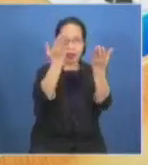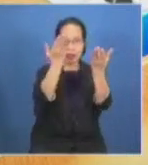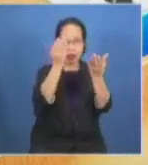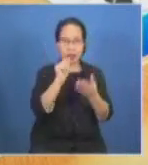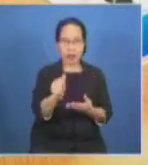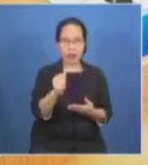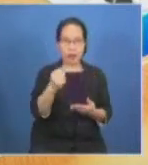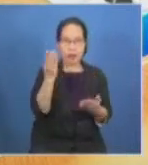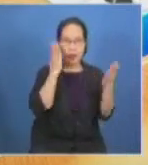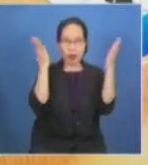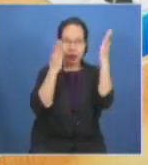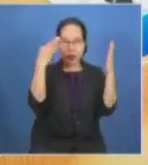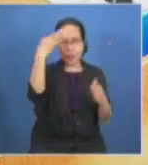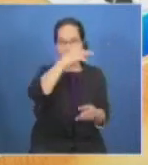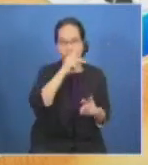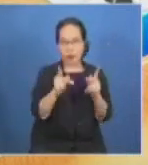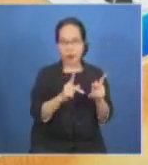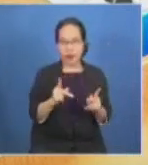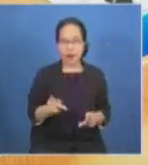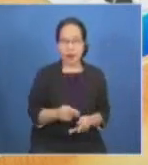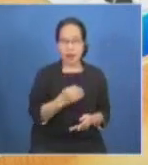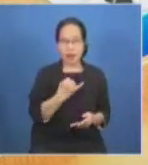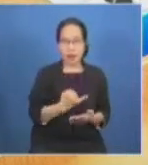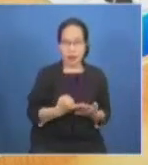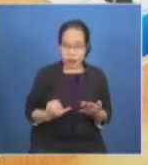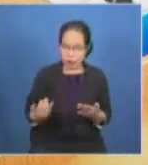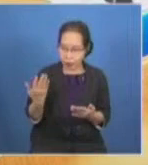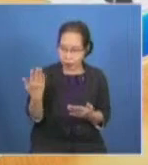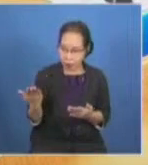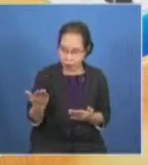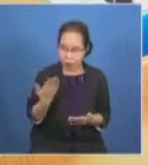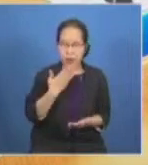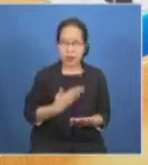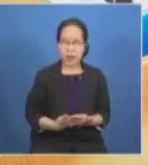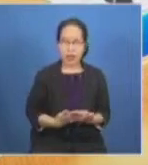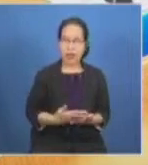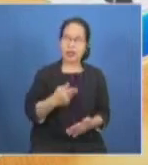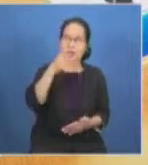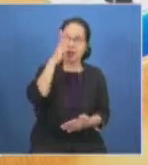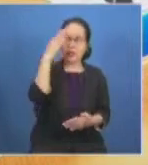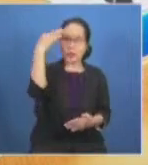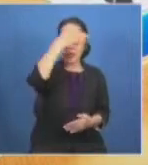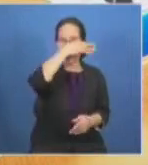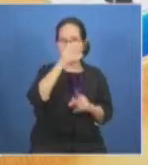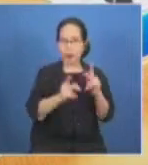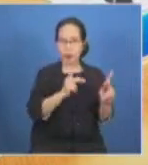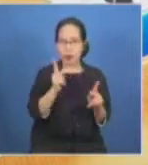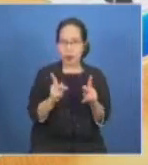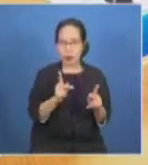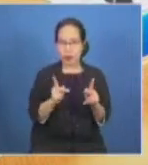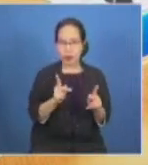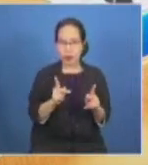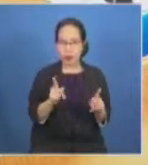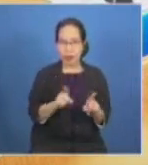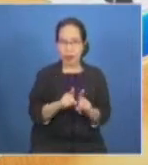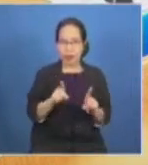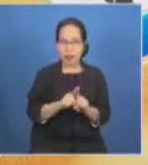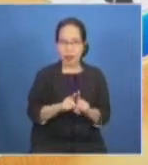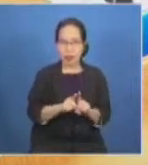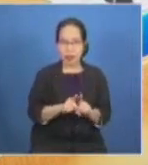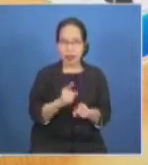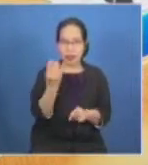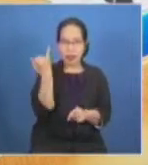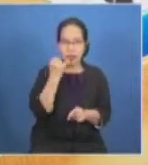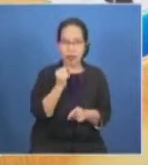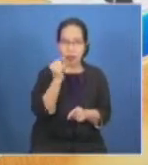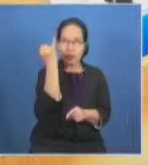serve our fellow men, that you will be an instrument of God's kindness unto men,